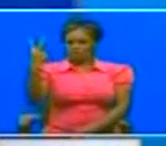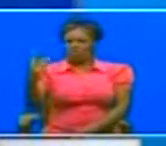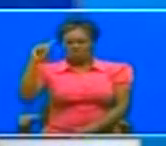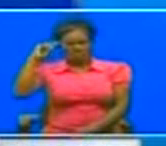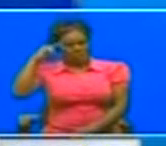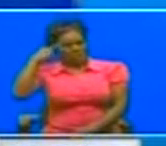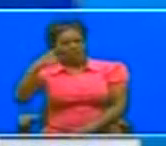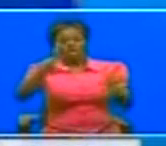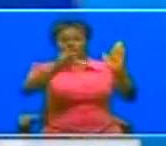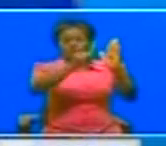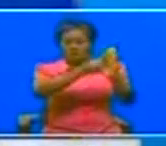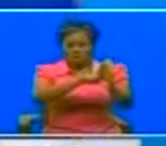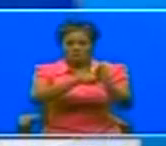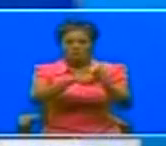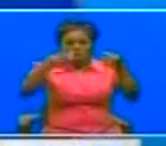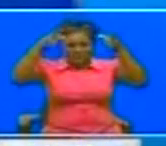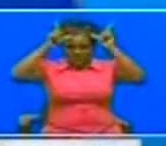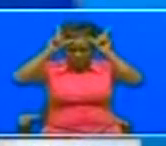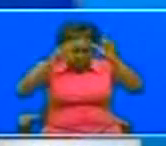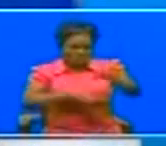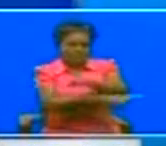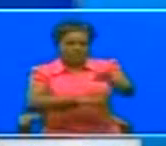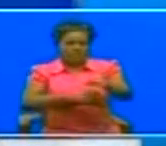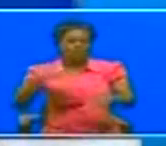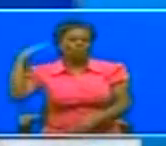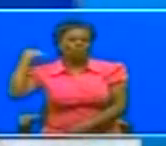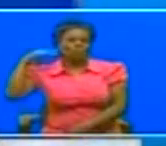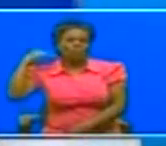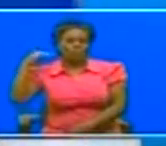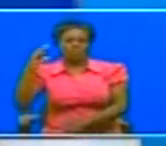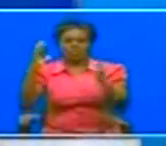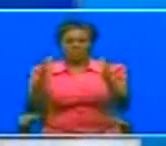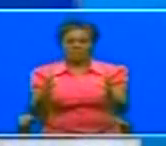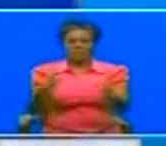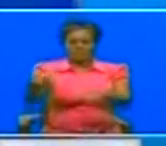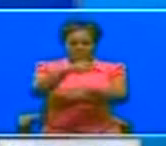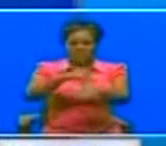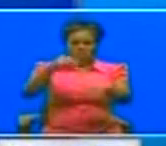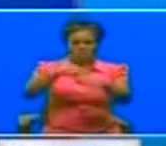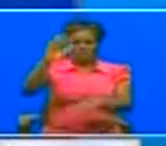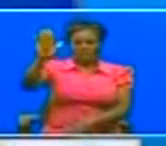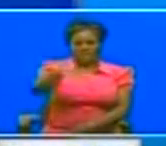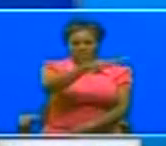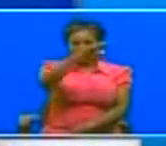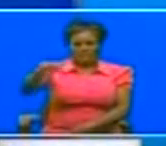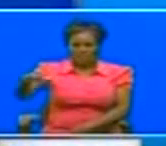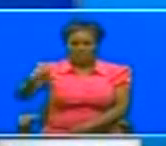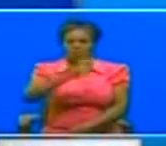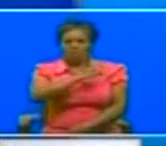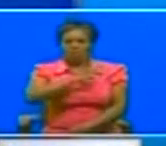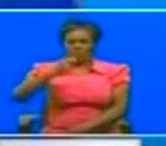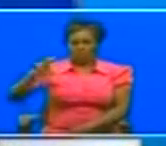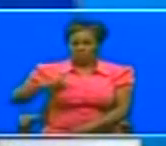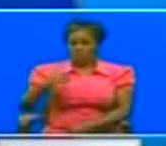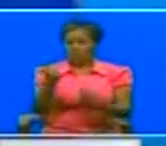a law to make cattle rustling a capital offence. And as the Senate and National Assembly members of the National Cohesion